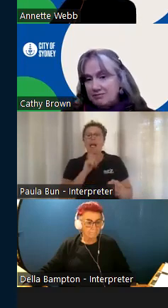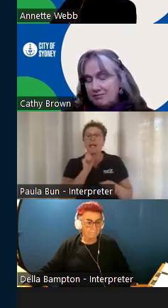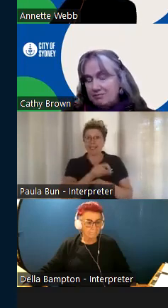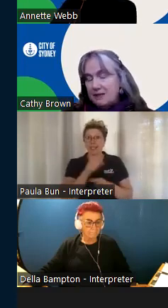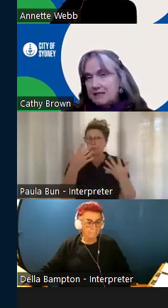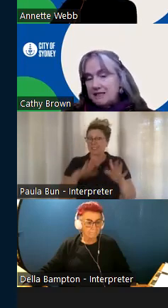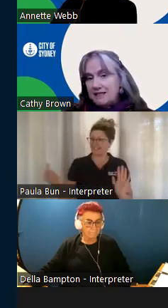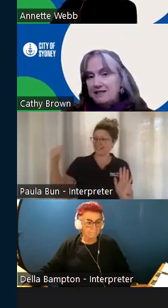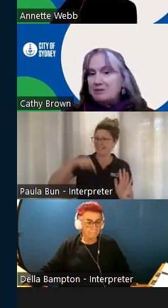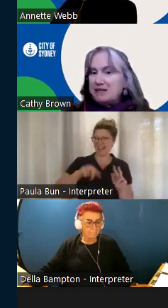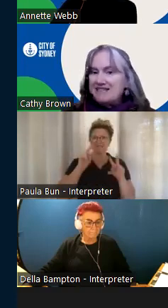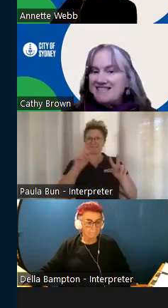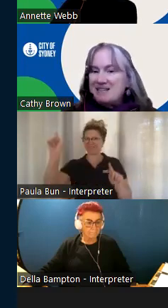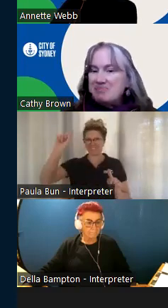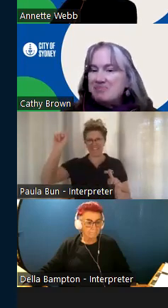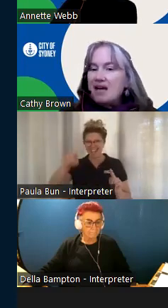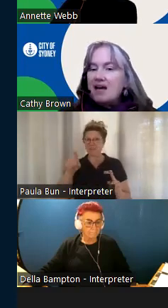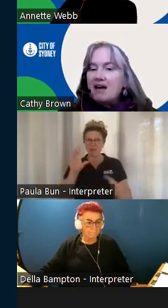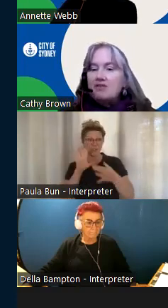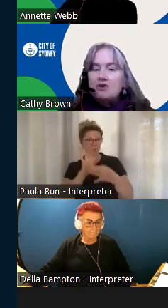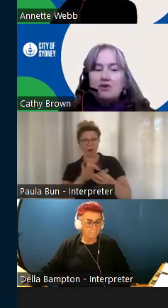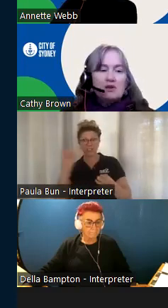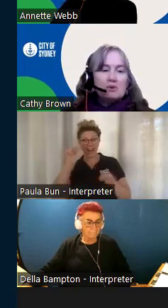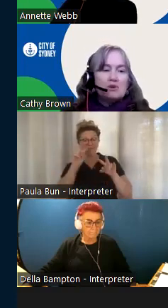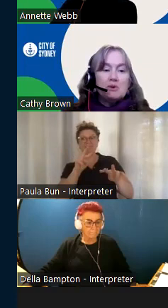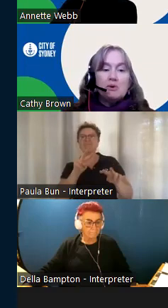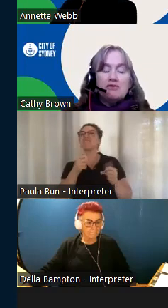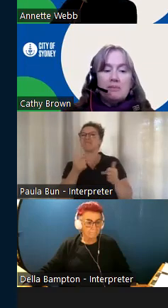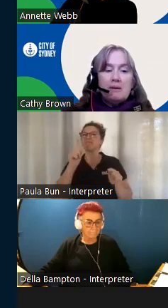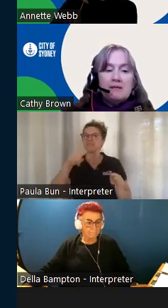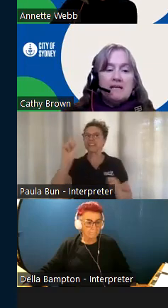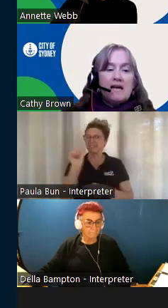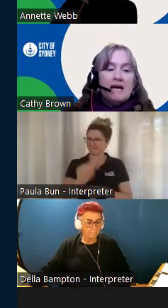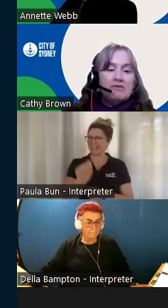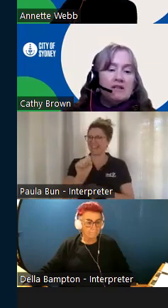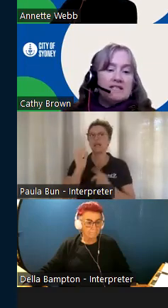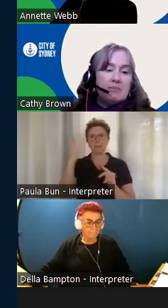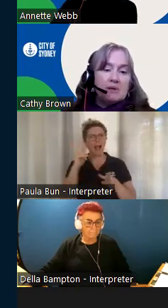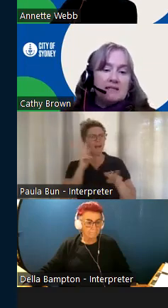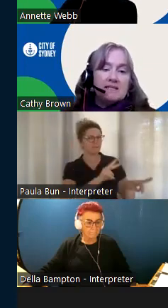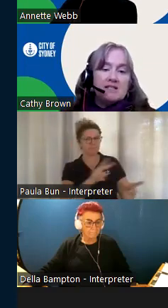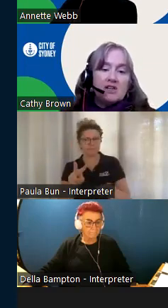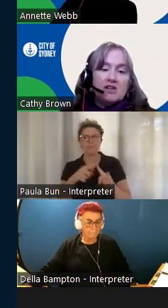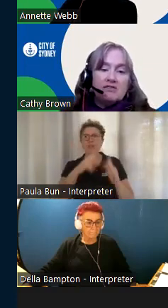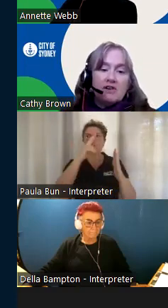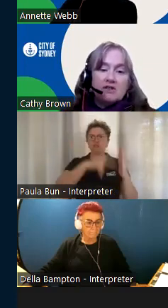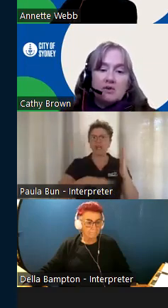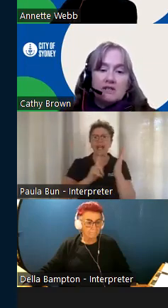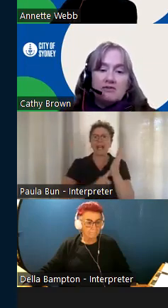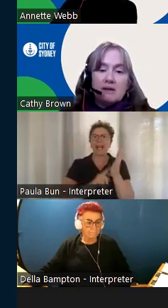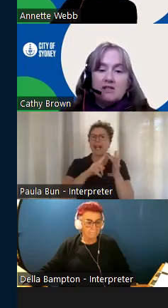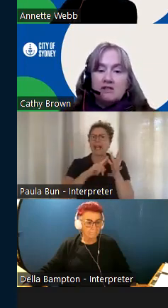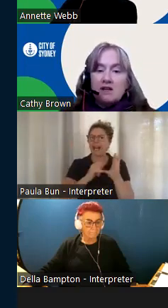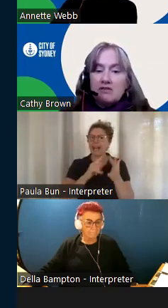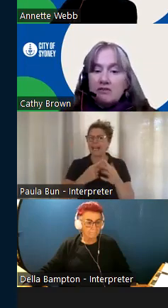you, by attending here, you've completed this step, viewed the virtual tour of the apartment and read the sample lease. You can find all